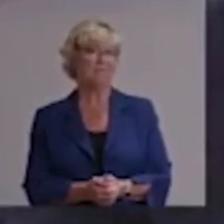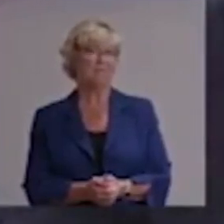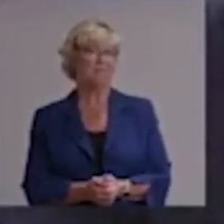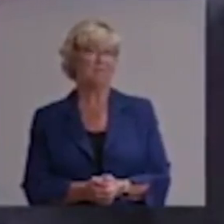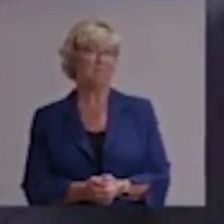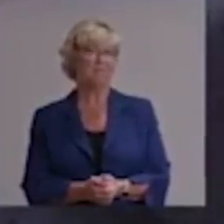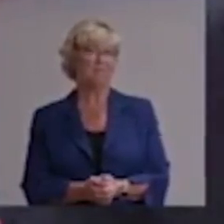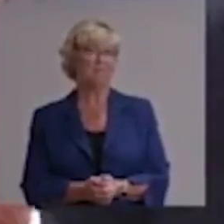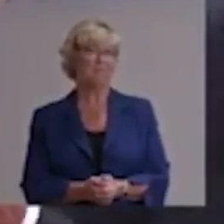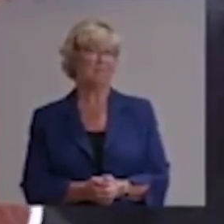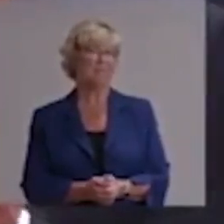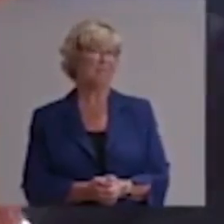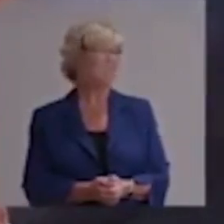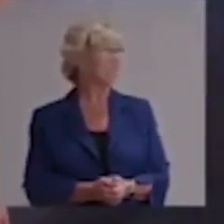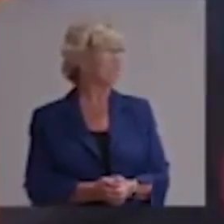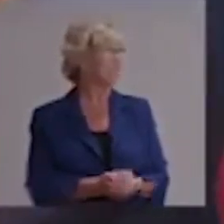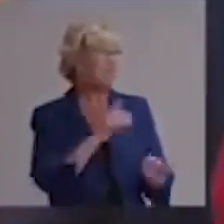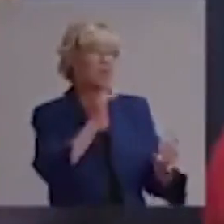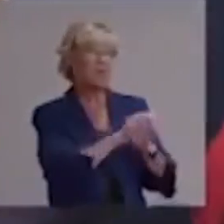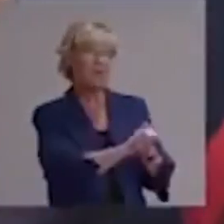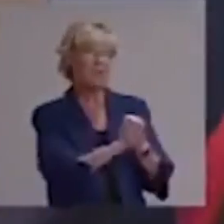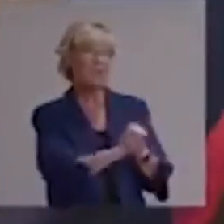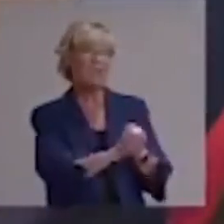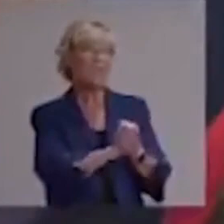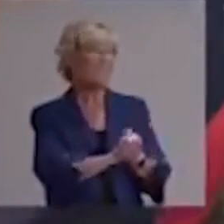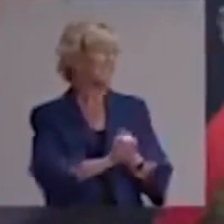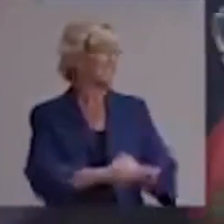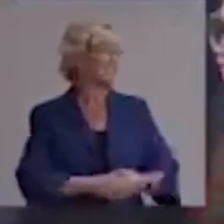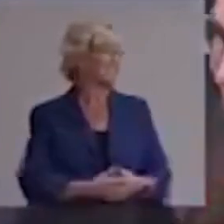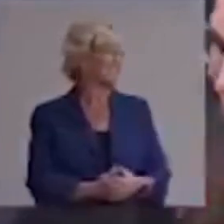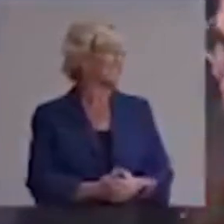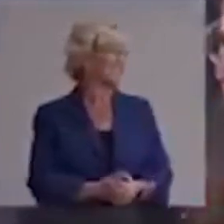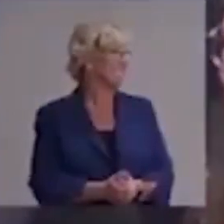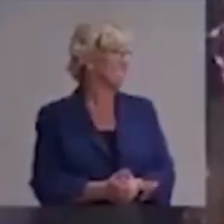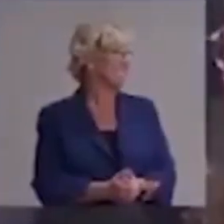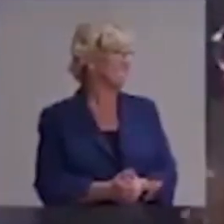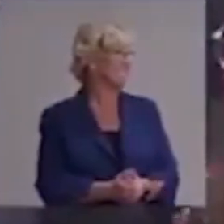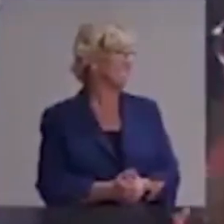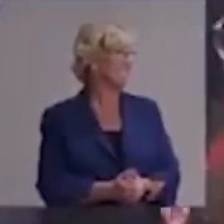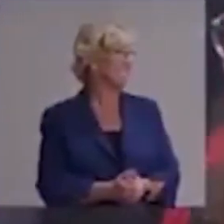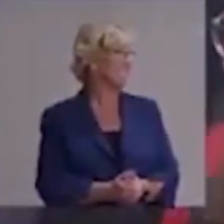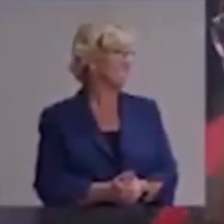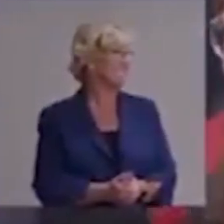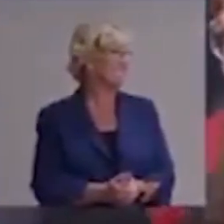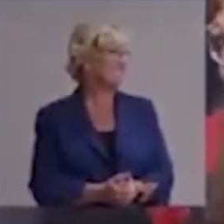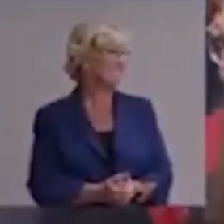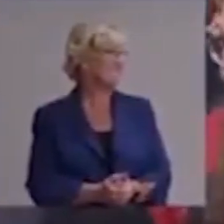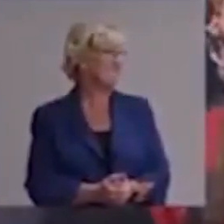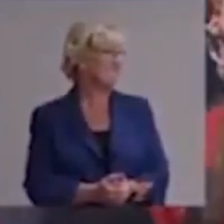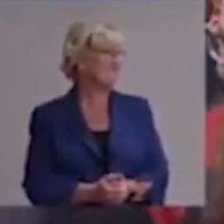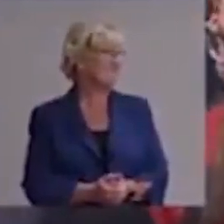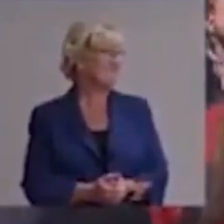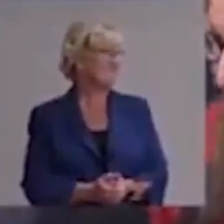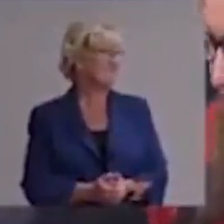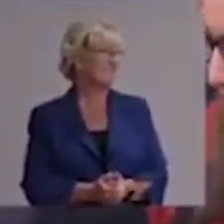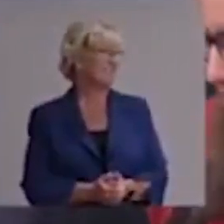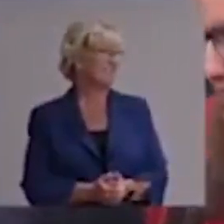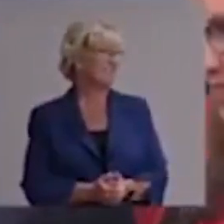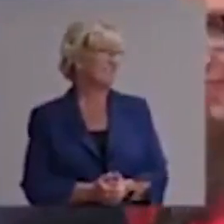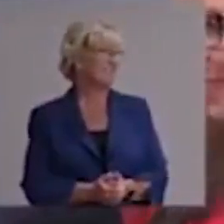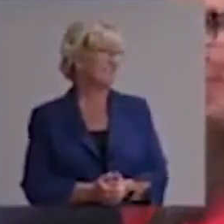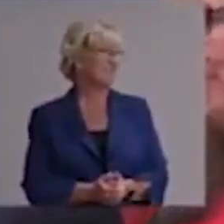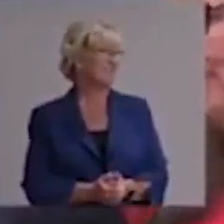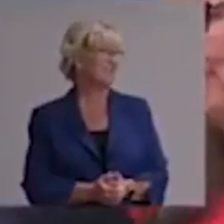carry anywhere in public, making the issuance of carry permits moot, because why would you do it if you